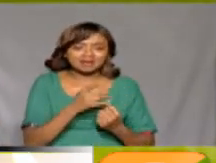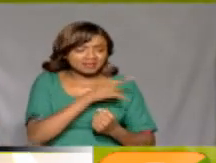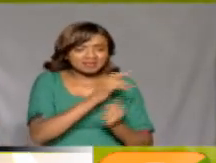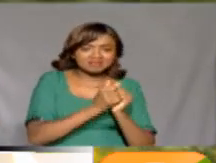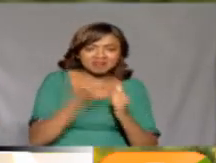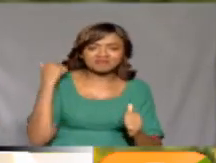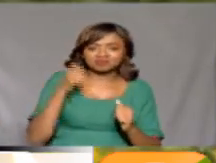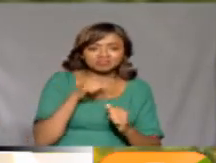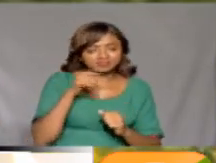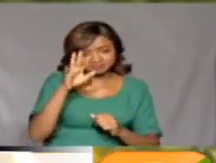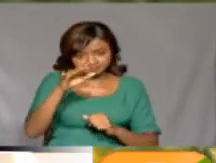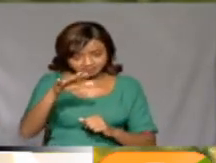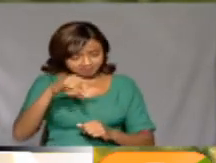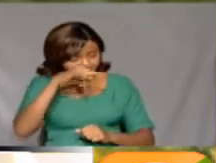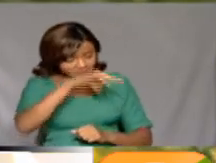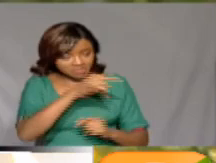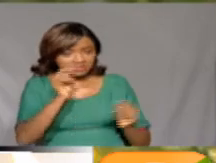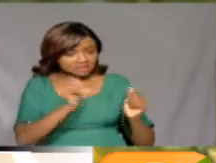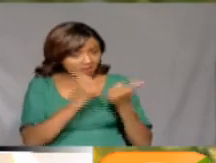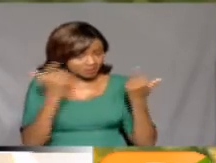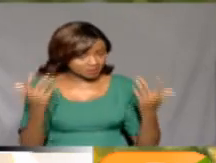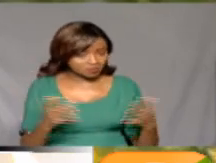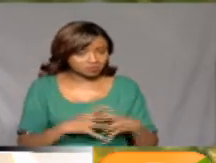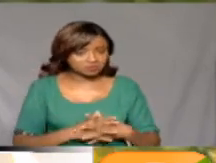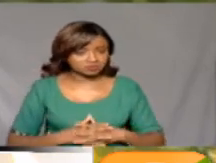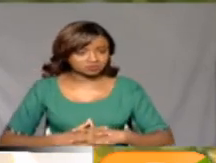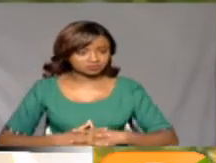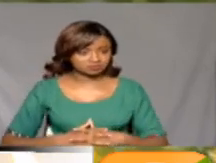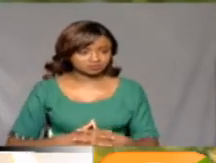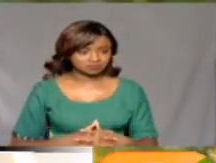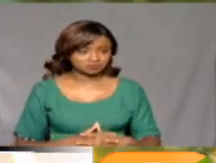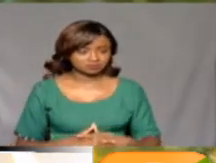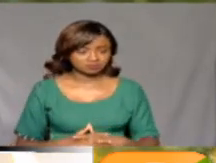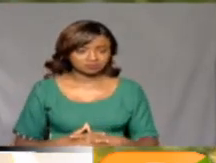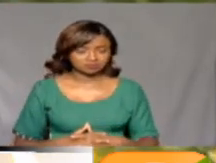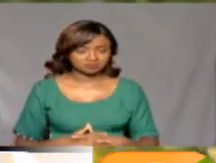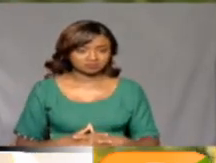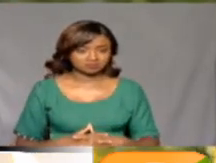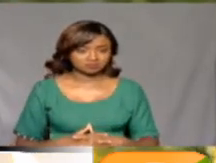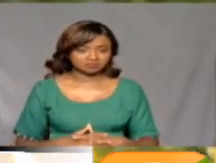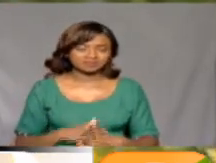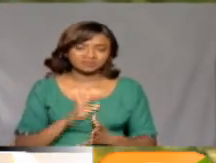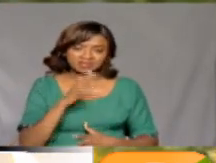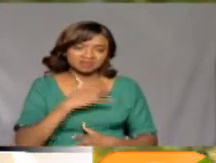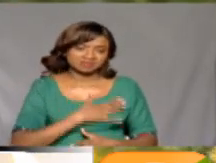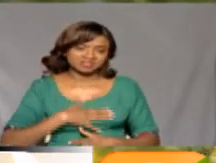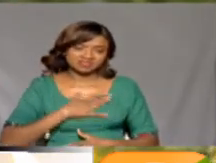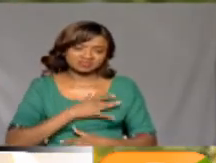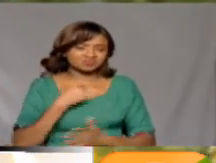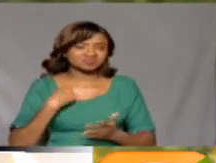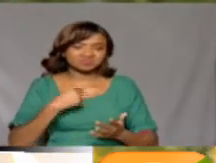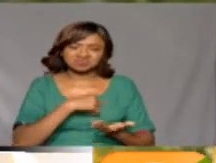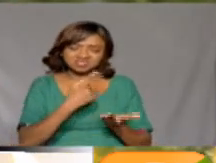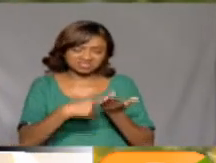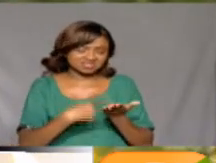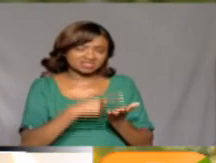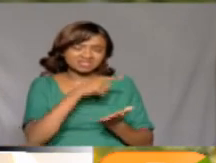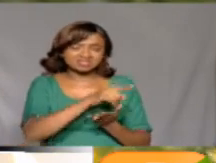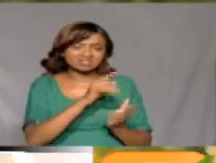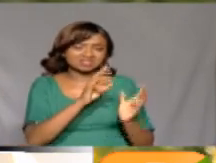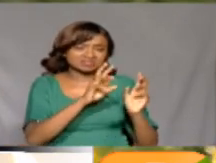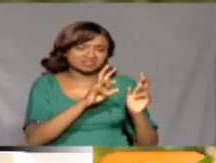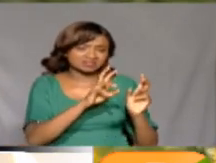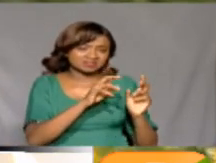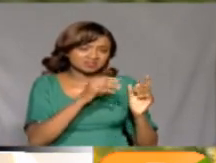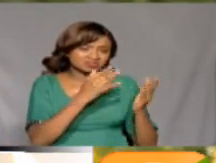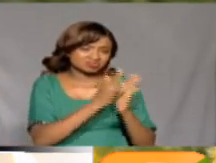incident was just an isolated incident there, and I would rather we don't discuss about it, because it is